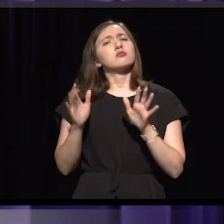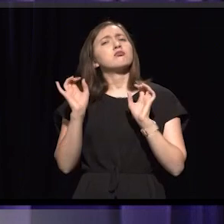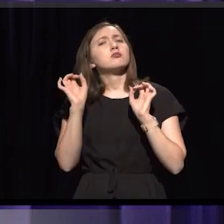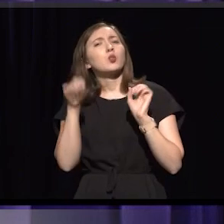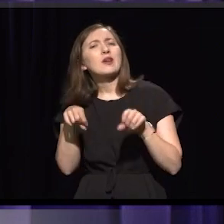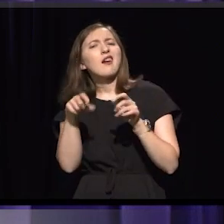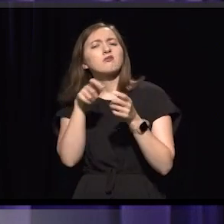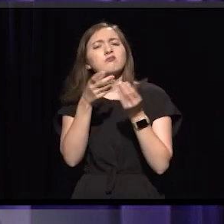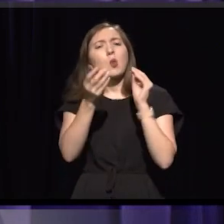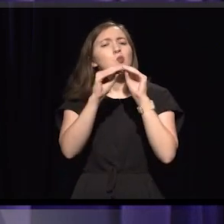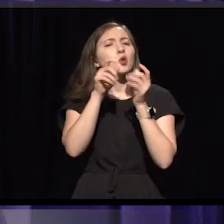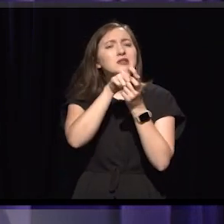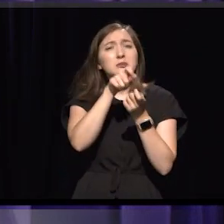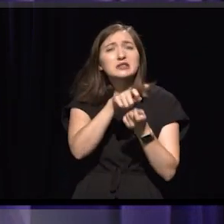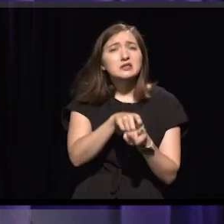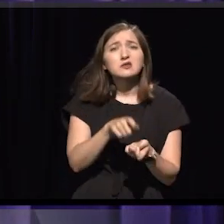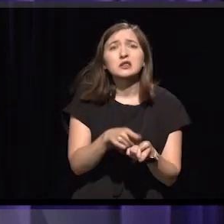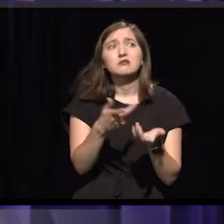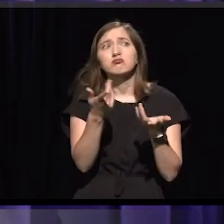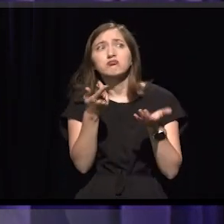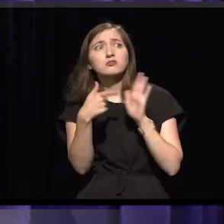further assistance if we can't assist them.